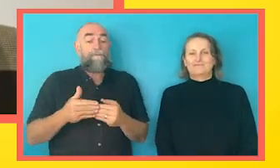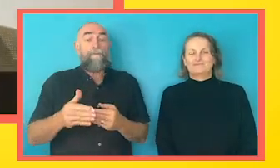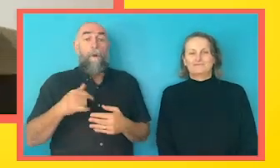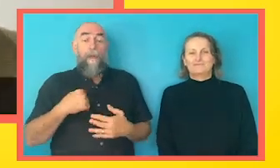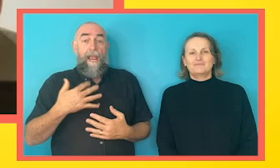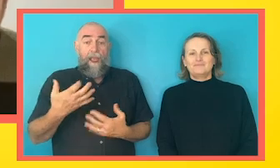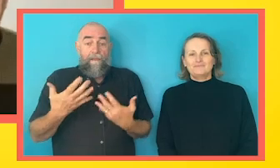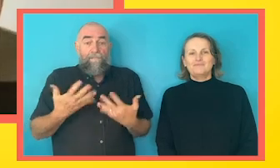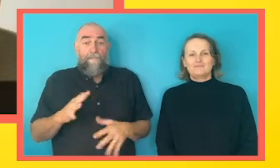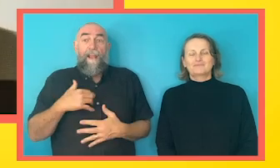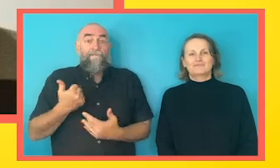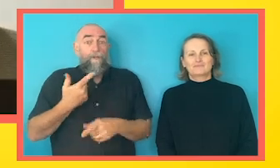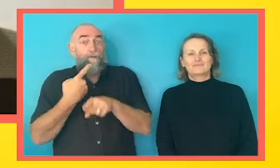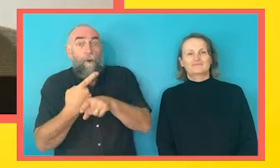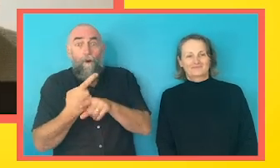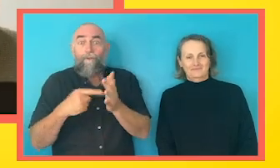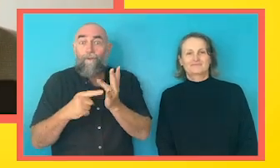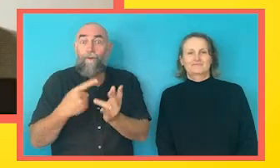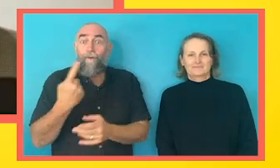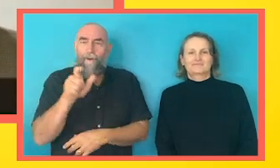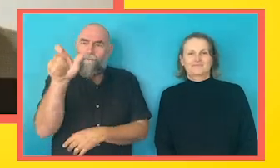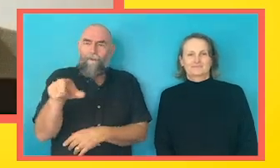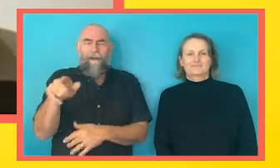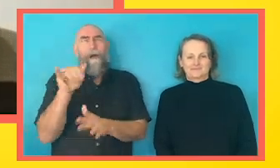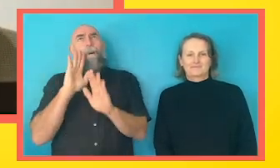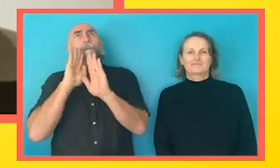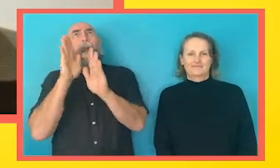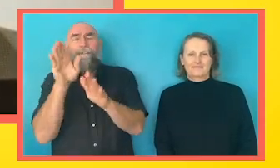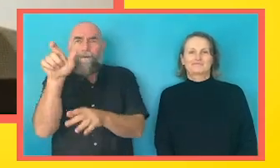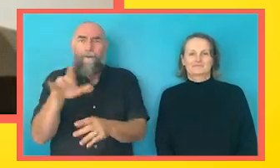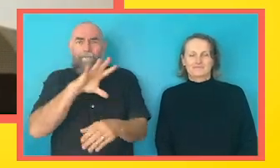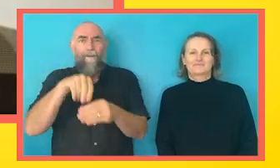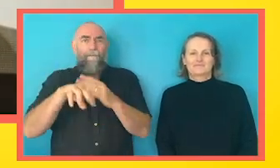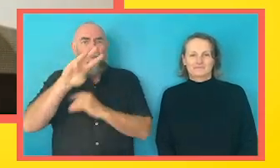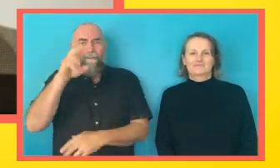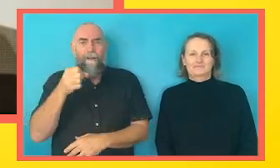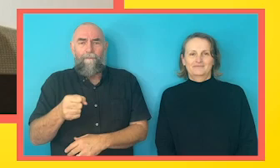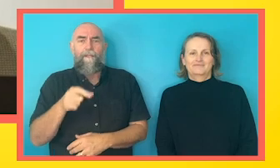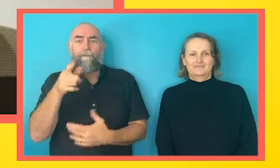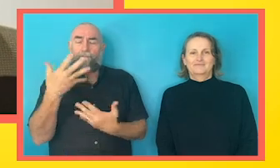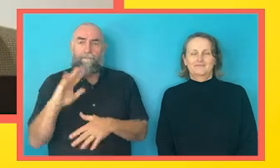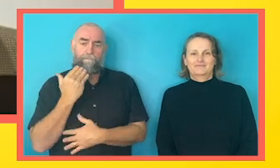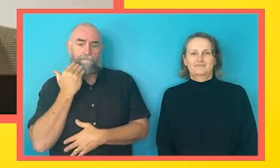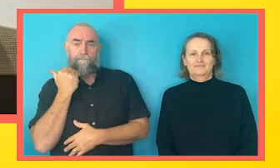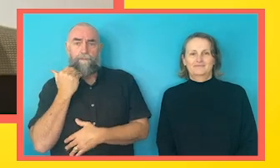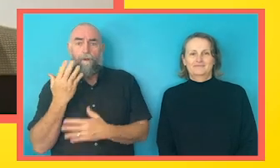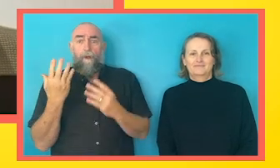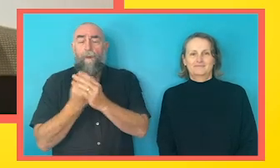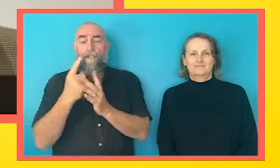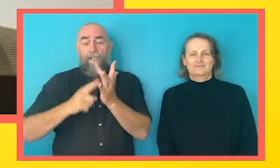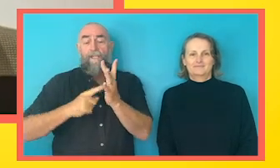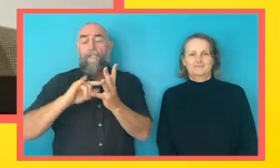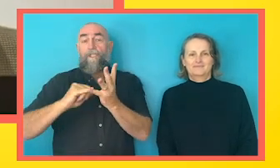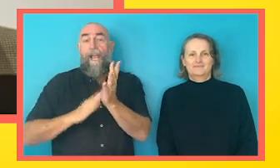we get to have a yarn to one of our amazing Australian Paralympians. You got to share a team with